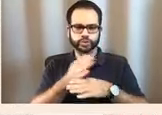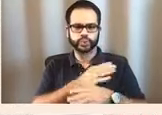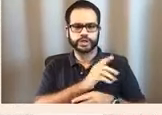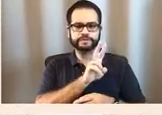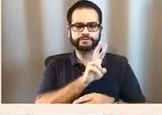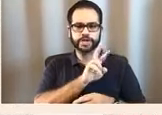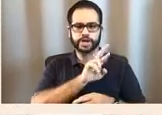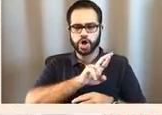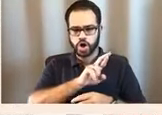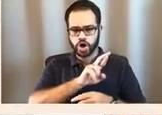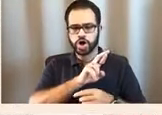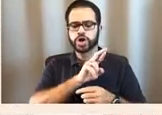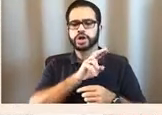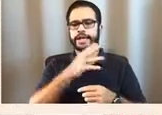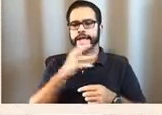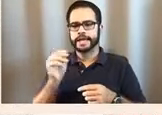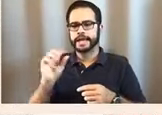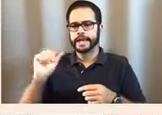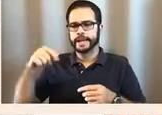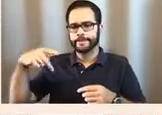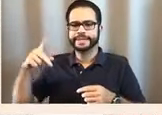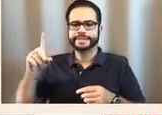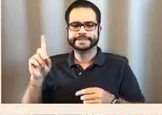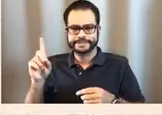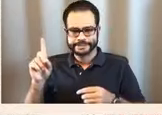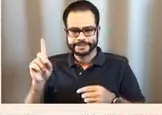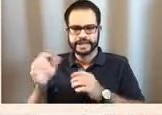rehabilitation and the Agency for Persons with Disabilities.